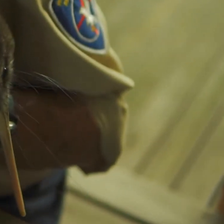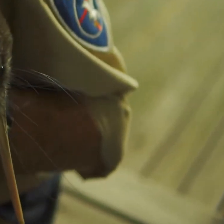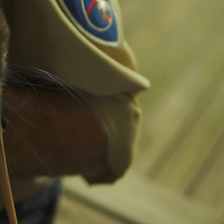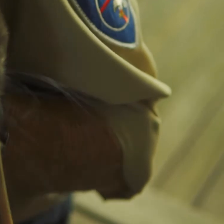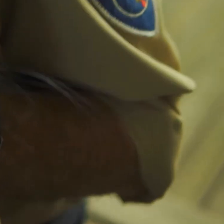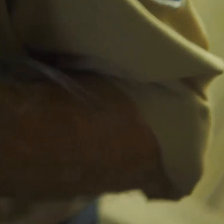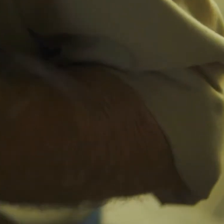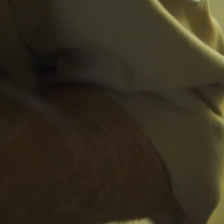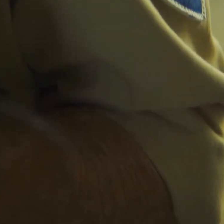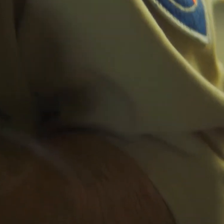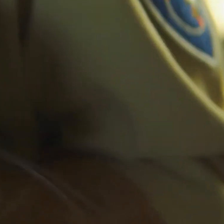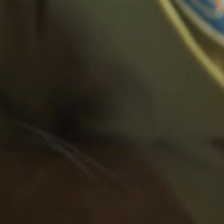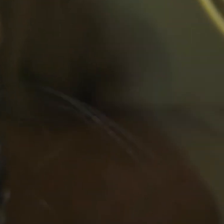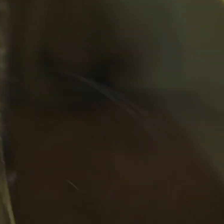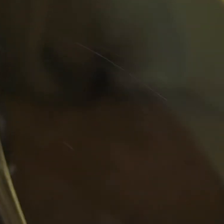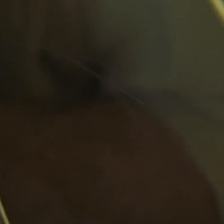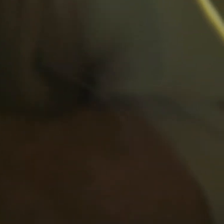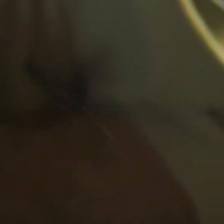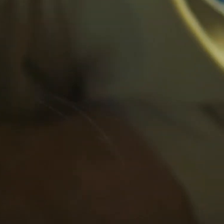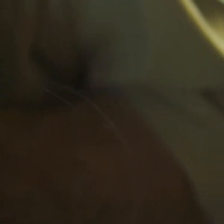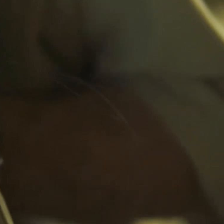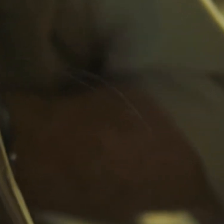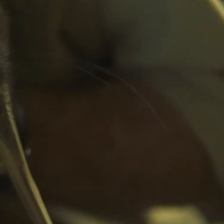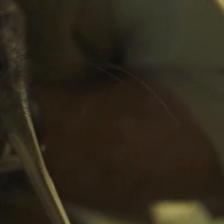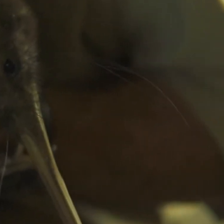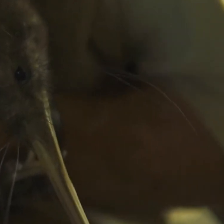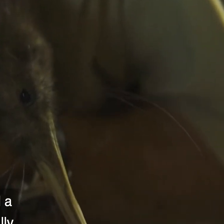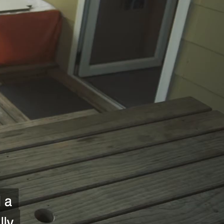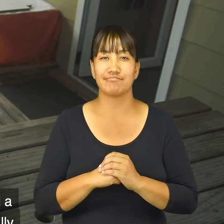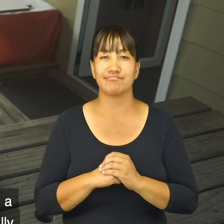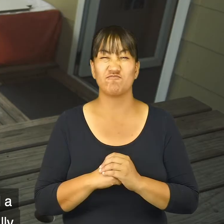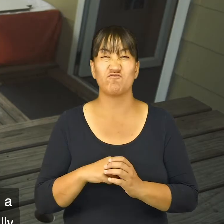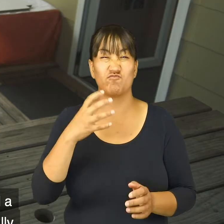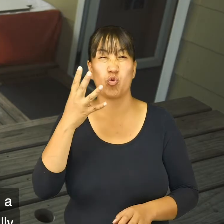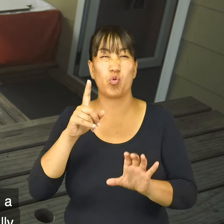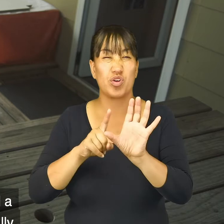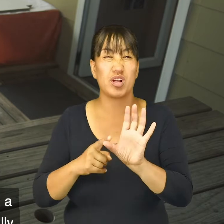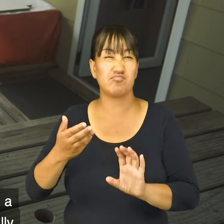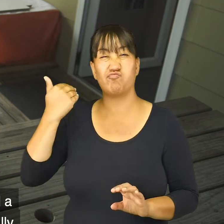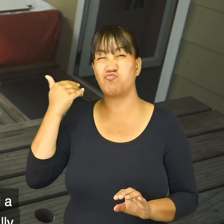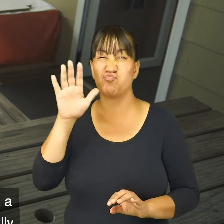But over hundreds of years, some birds... Now,